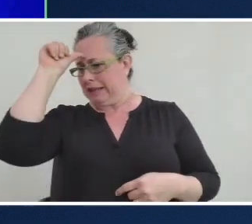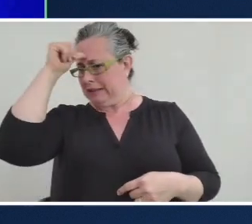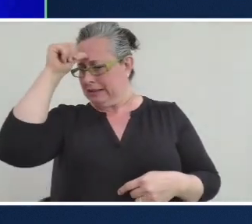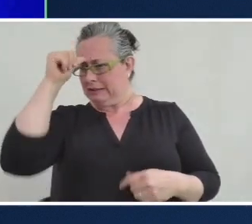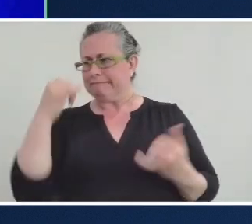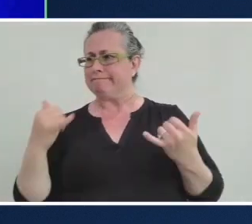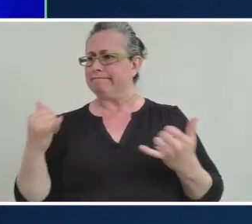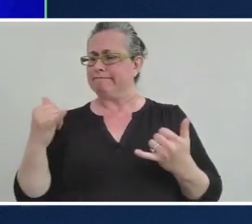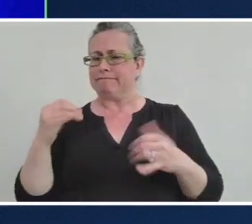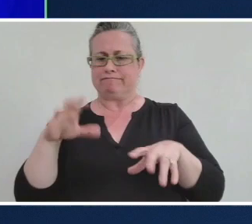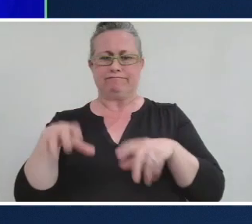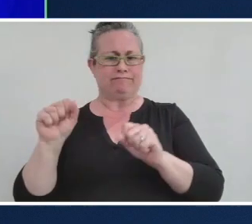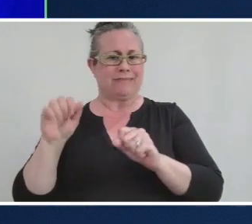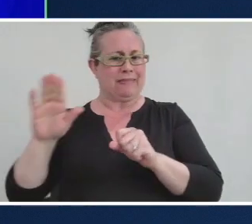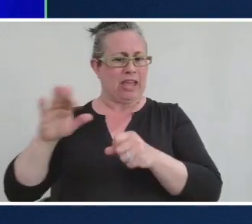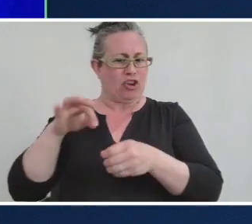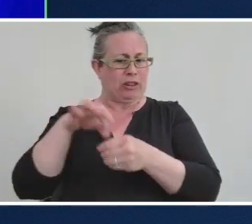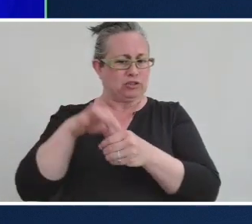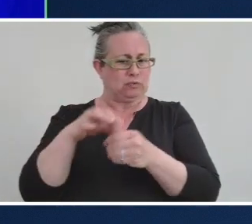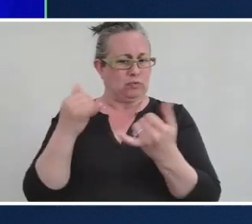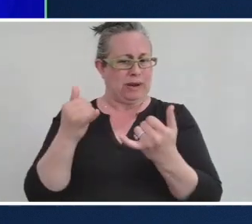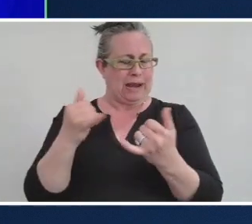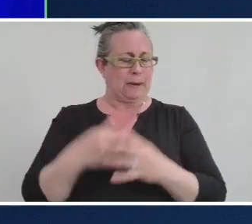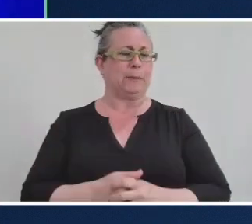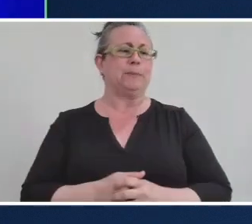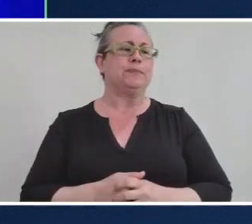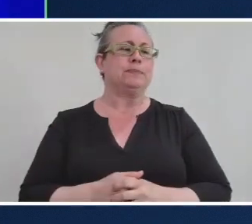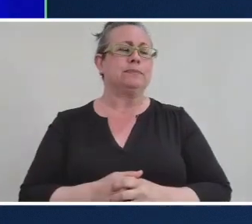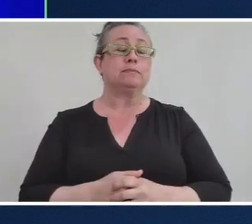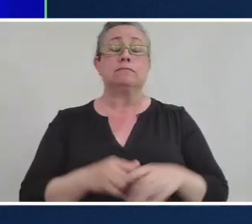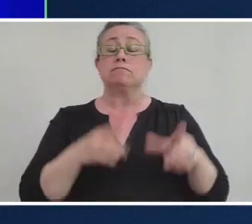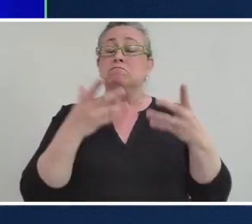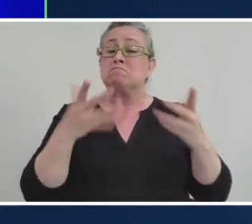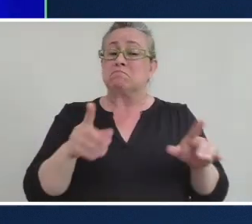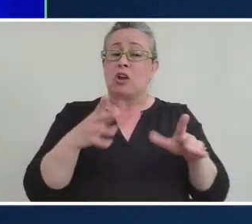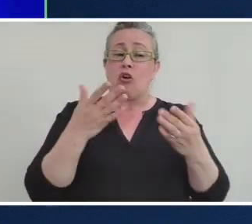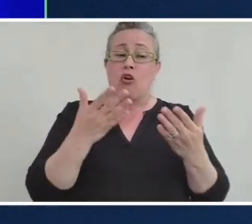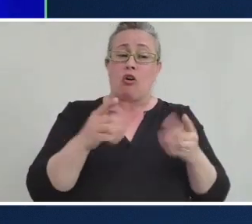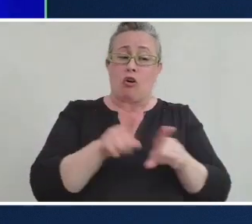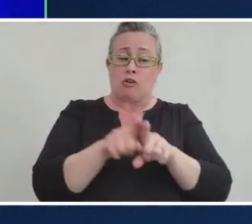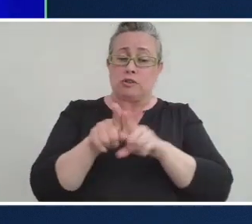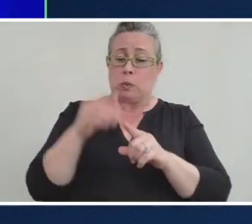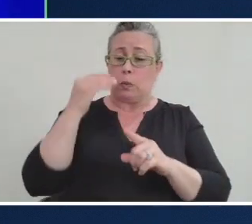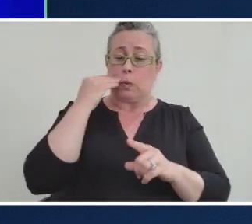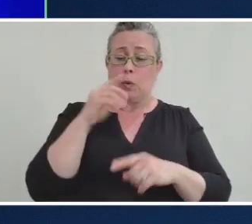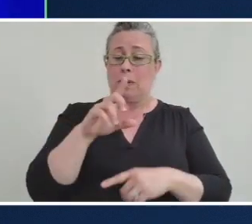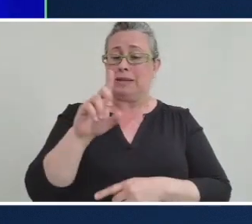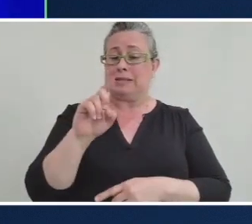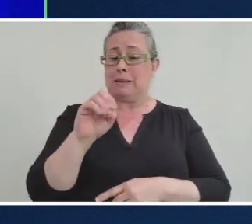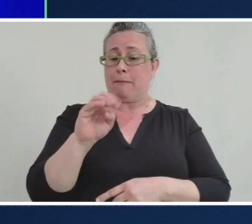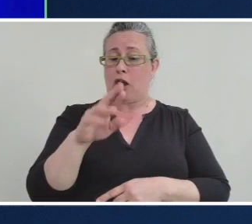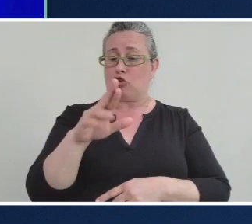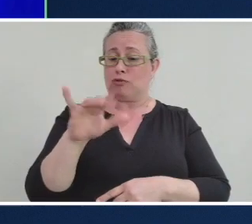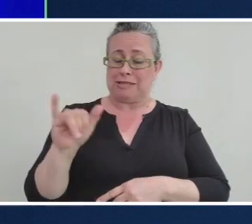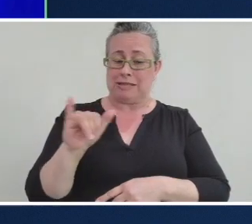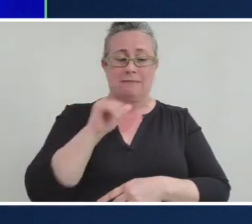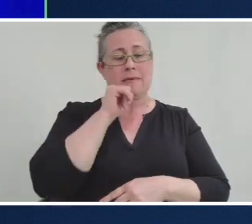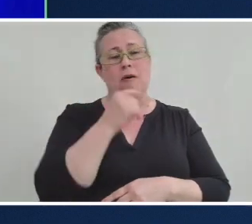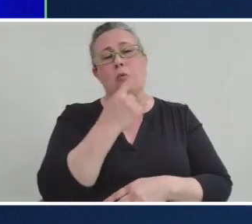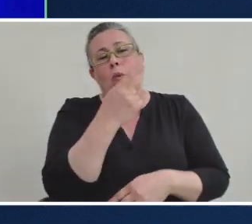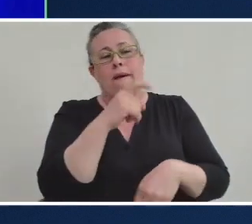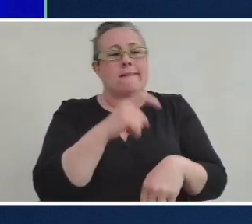now as we speak. We also know that democracy is not a one and done